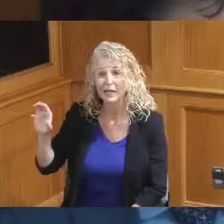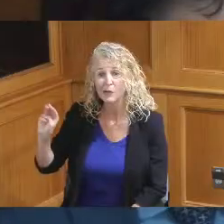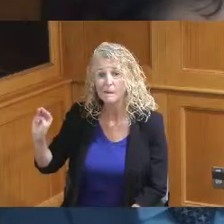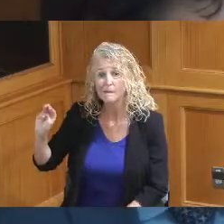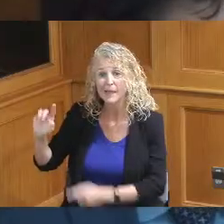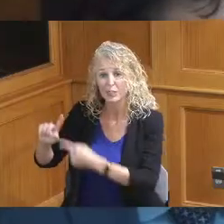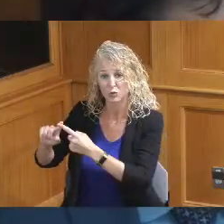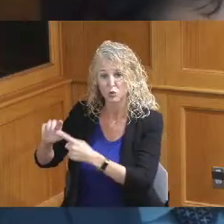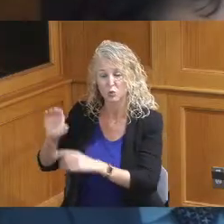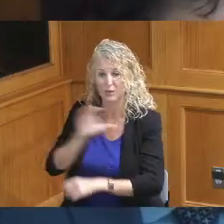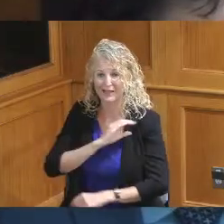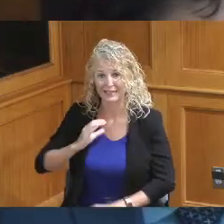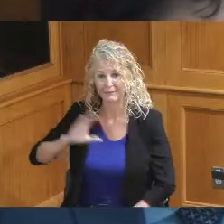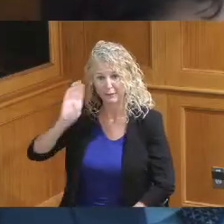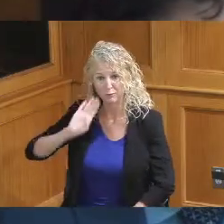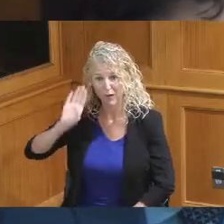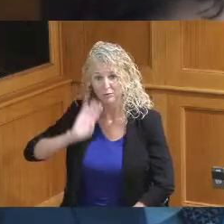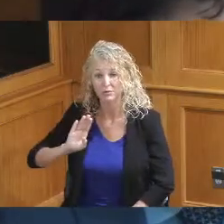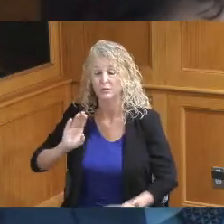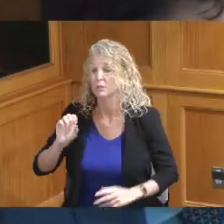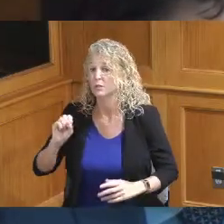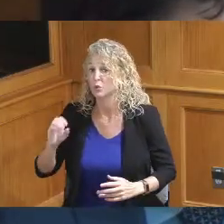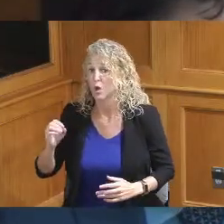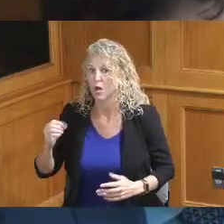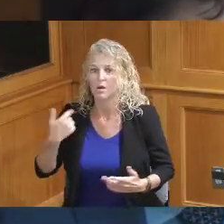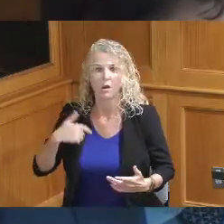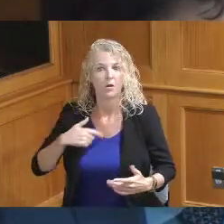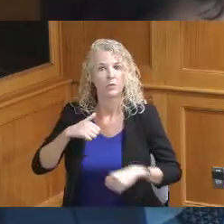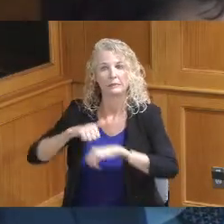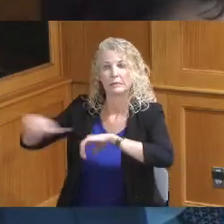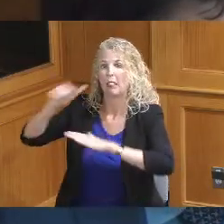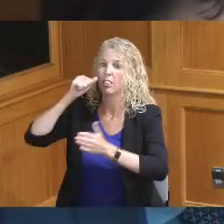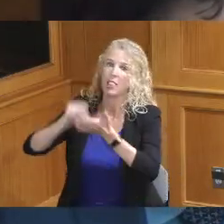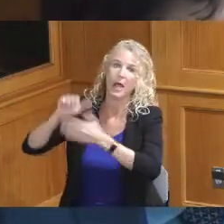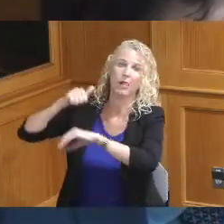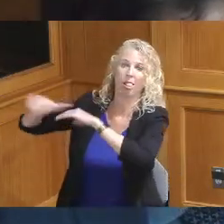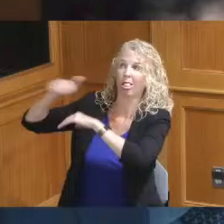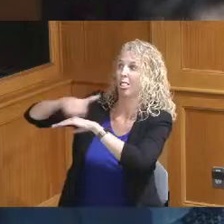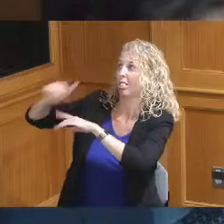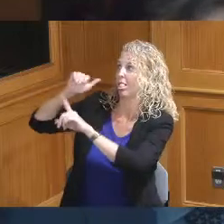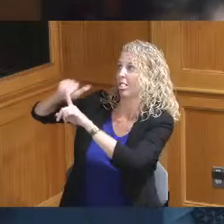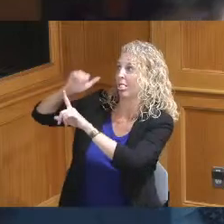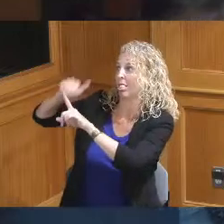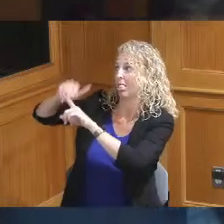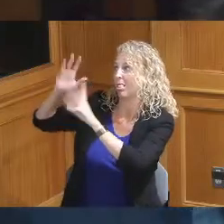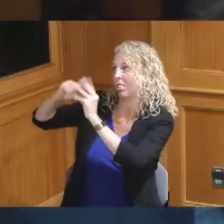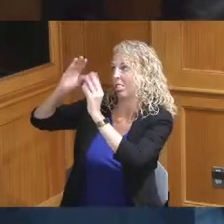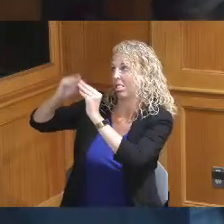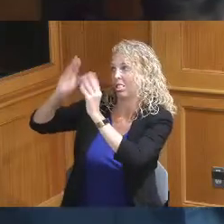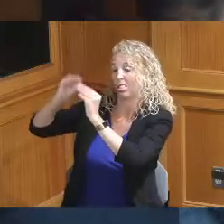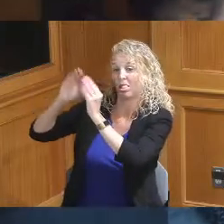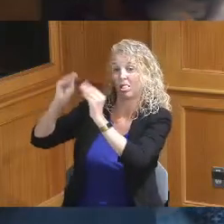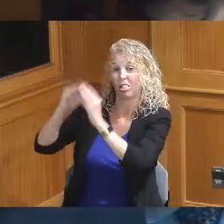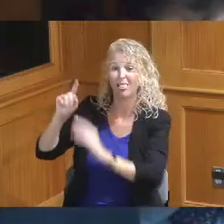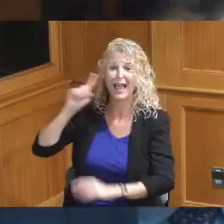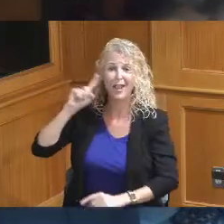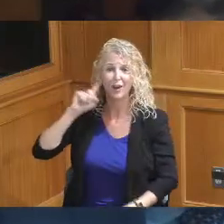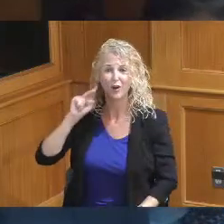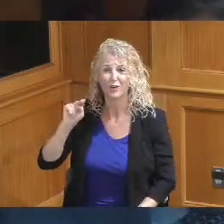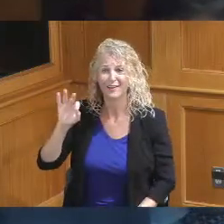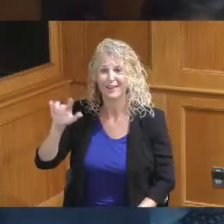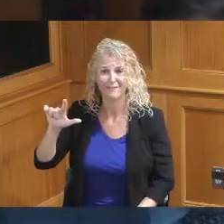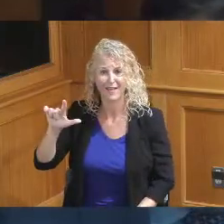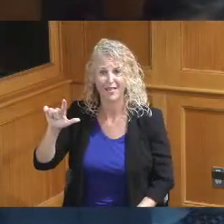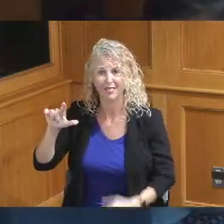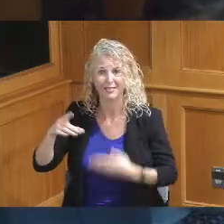Bengals. So now the budget moved, and we were running up and down. We sending letters and all this. Supposed to had meetings. Roger Goodell went up there. I guess he only told him